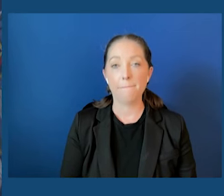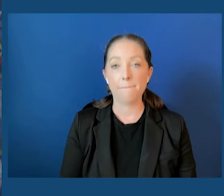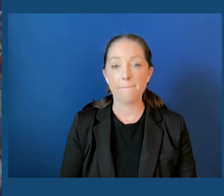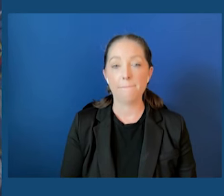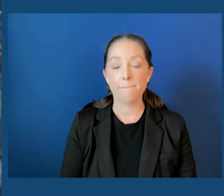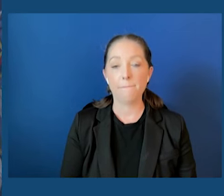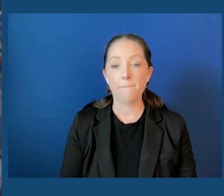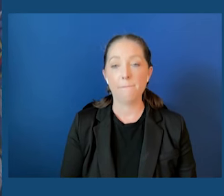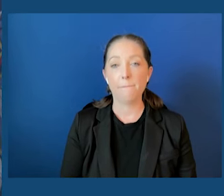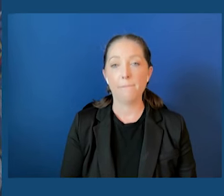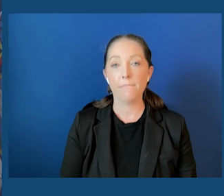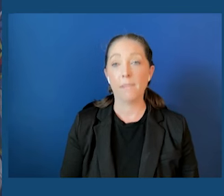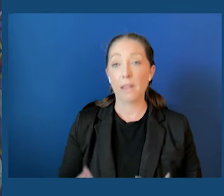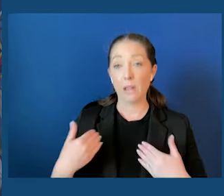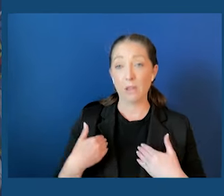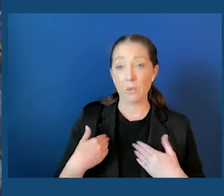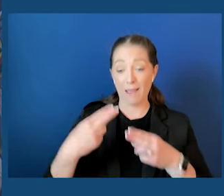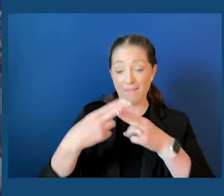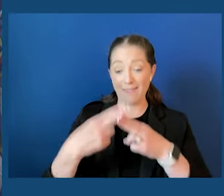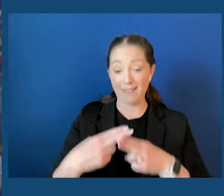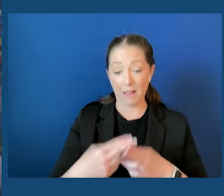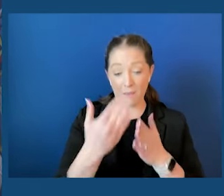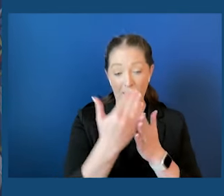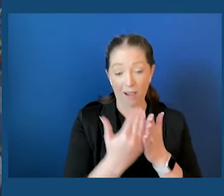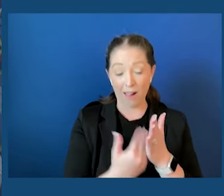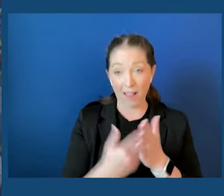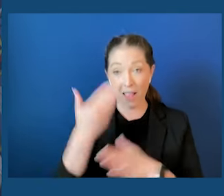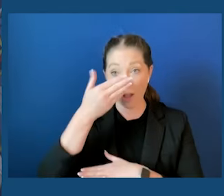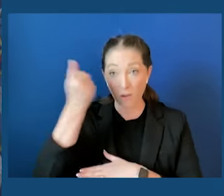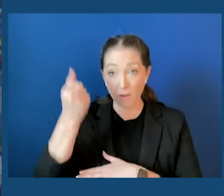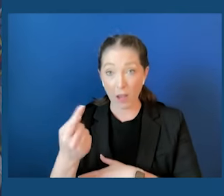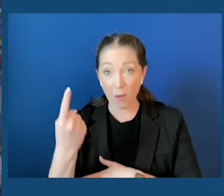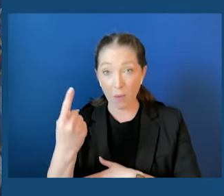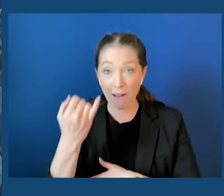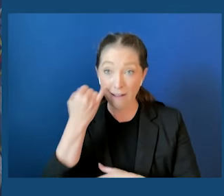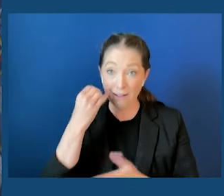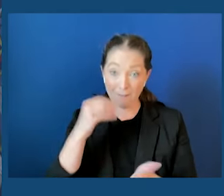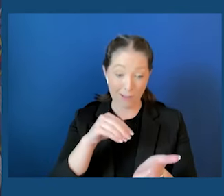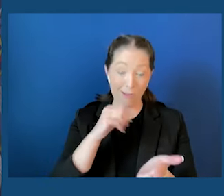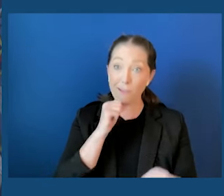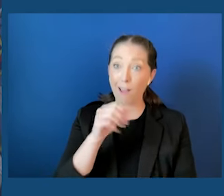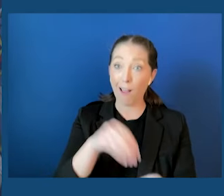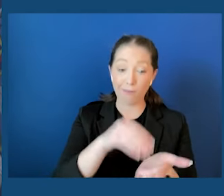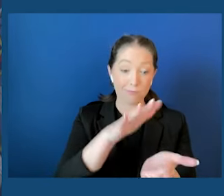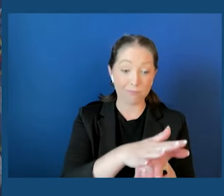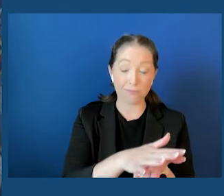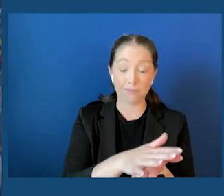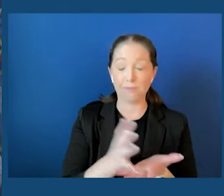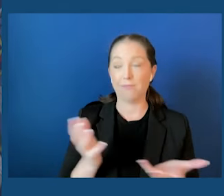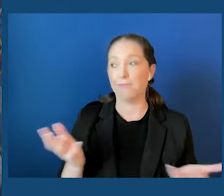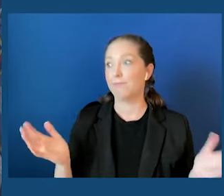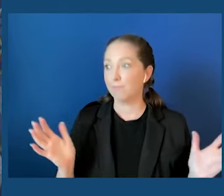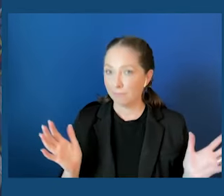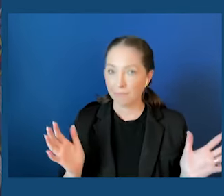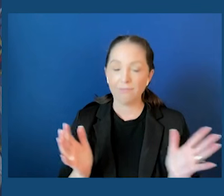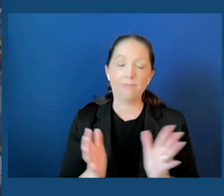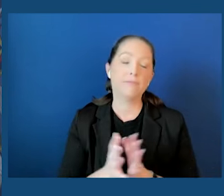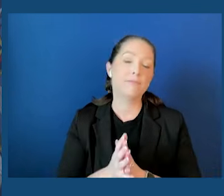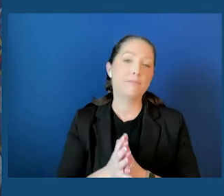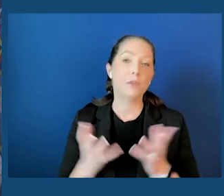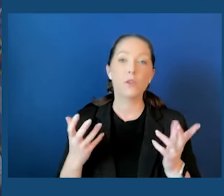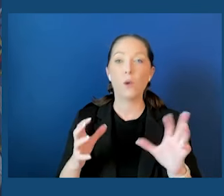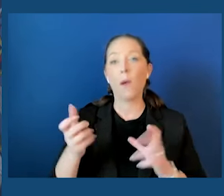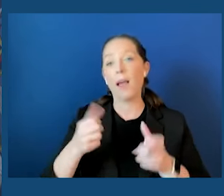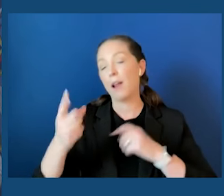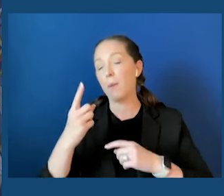Whenever you have a list of names and you forget one, if you don't have them on your list, I don't want to get anyone upset. We want to